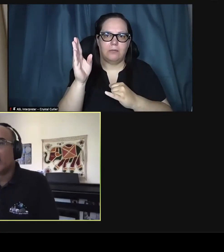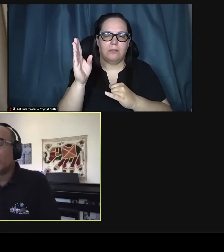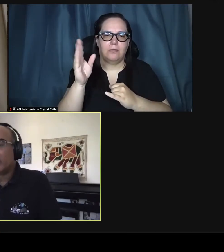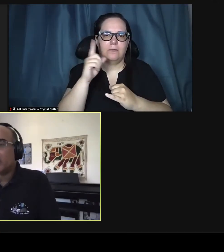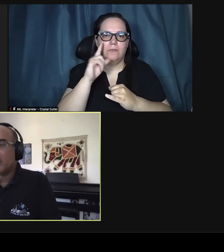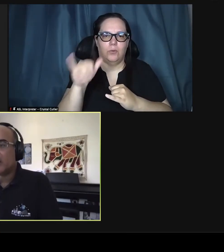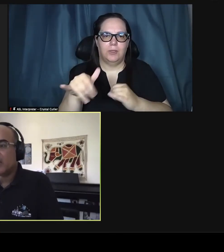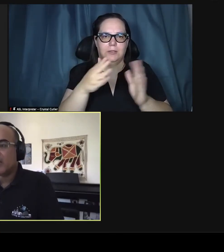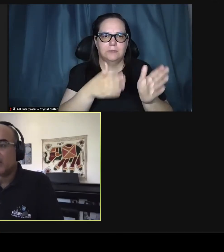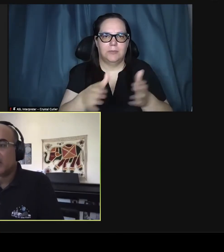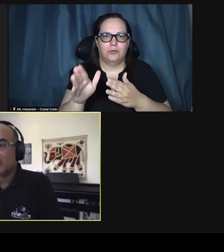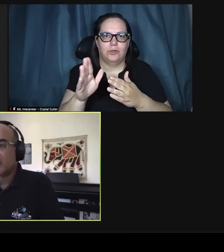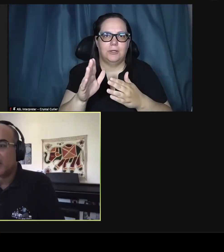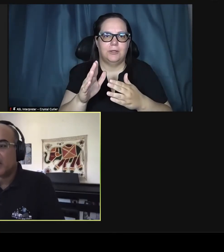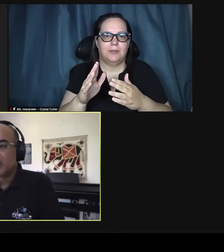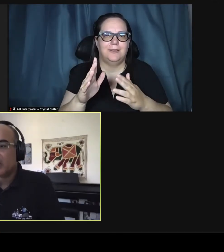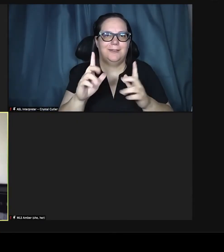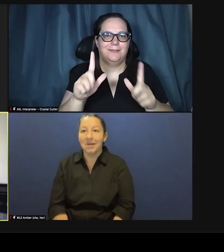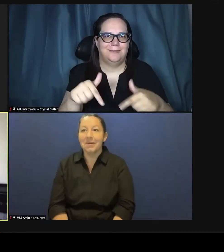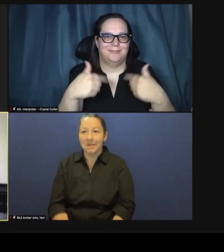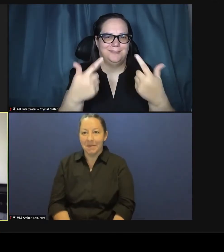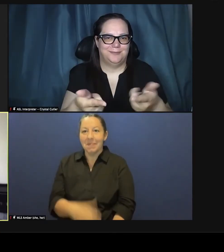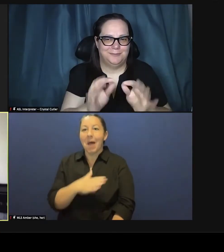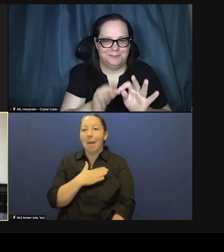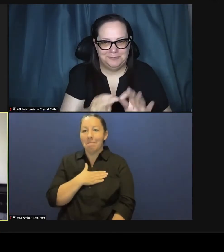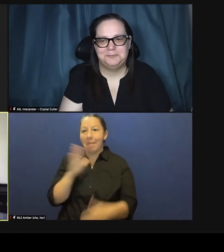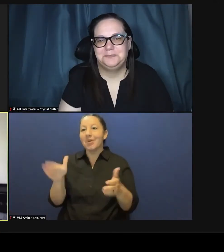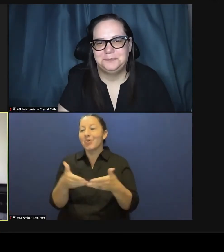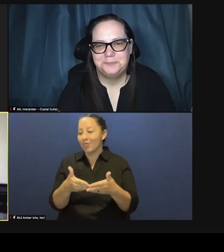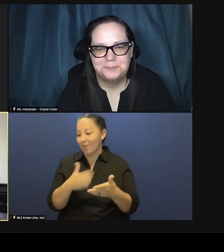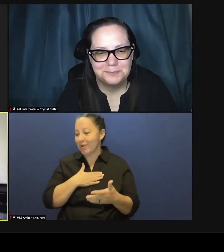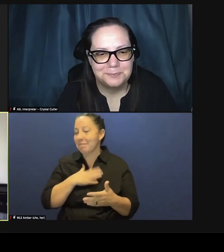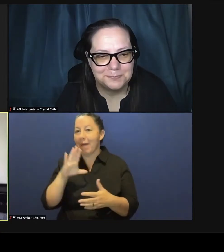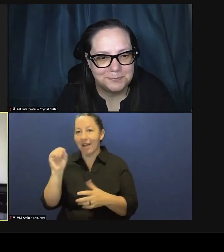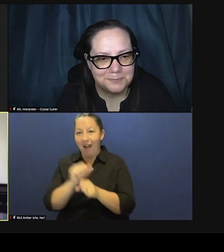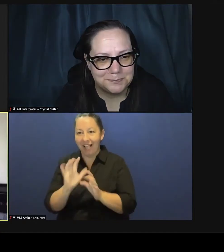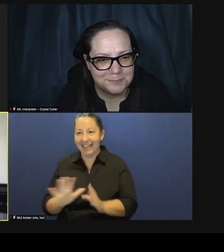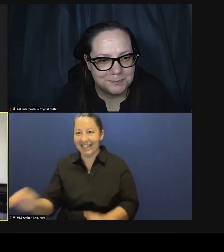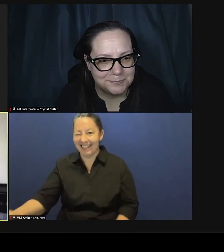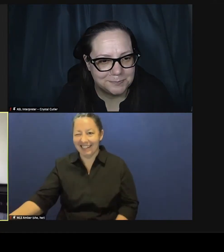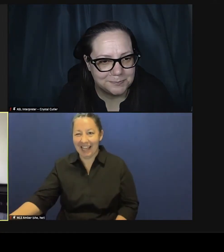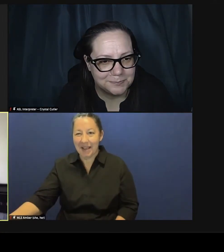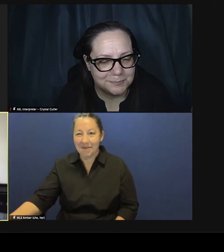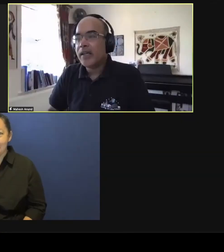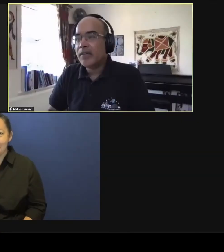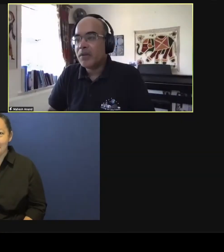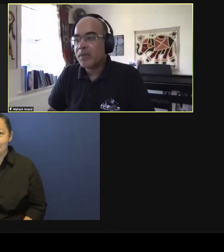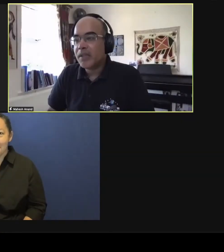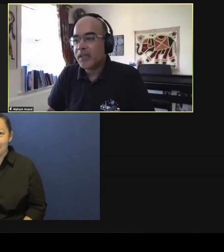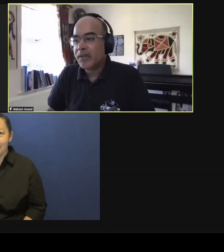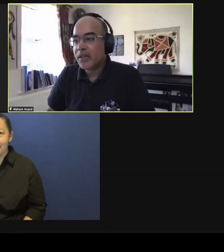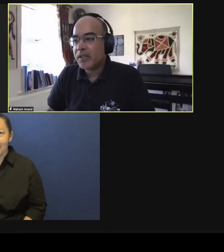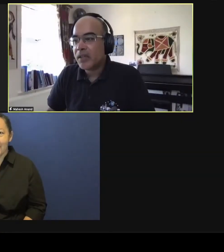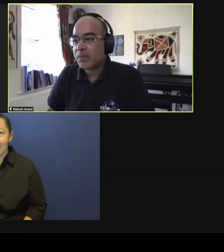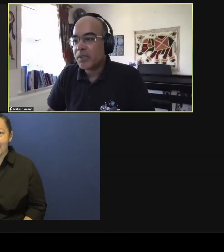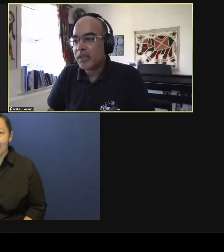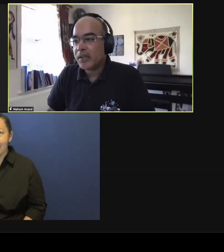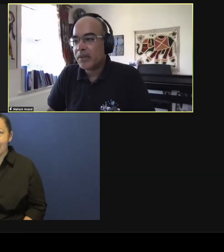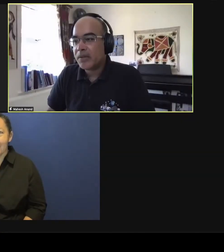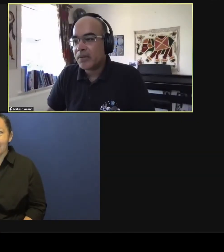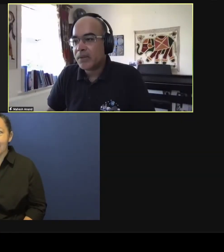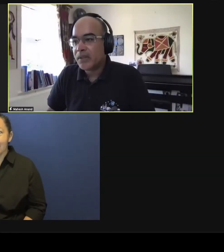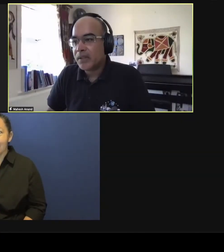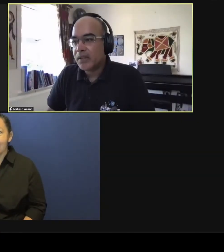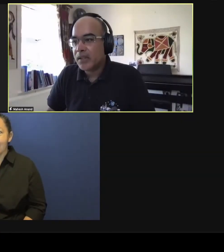plenary. And I'm very pleased to introduce my colleague, Chip Shearer. He will be giving us an